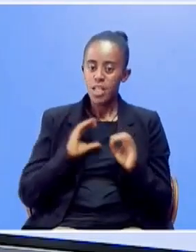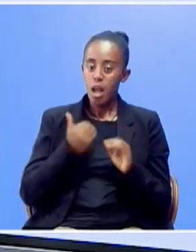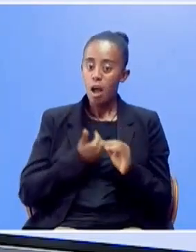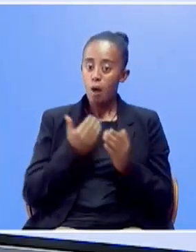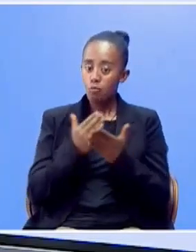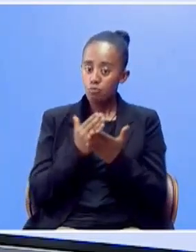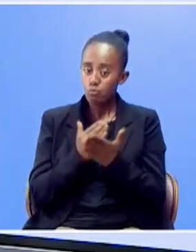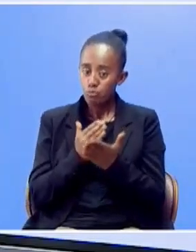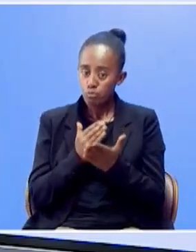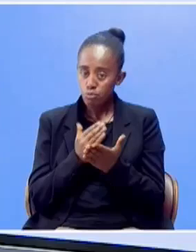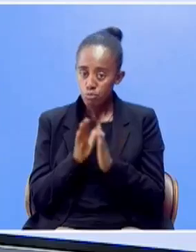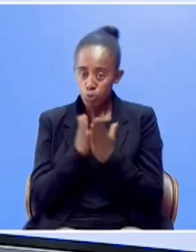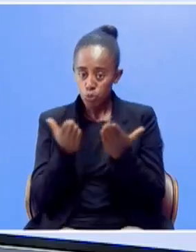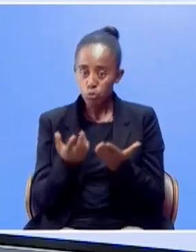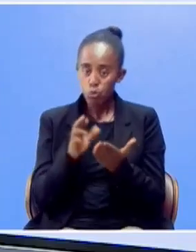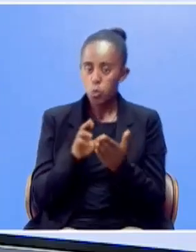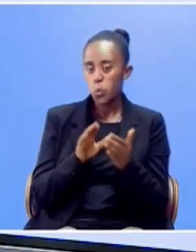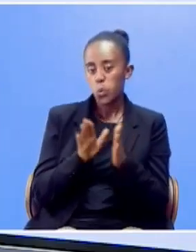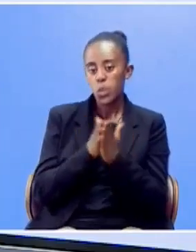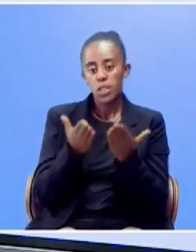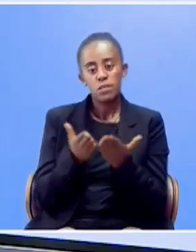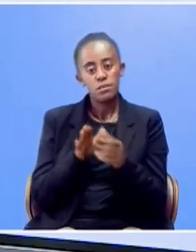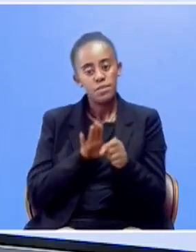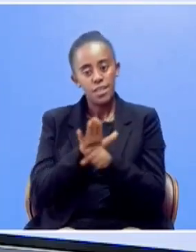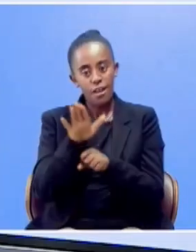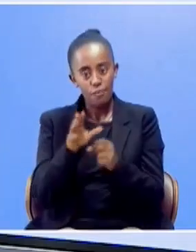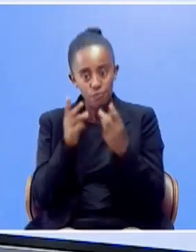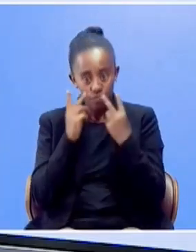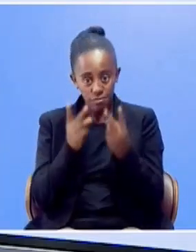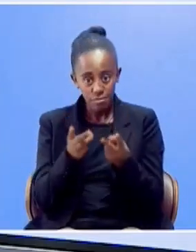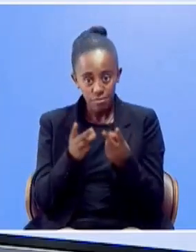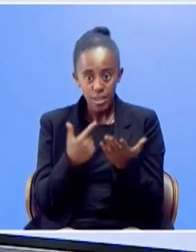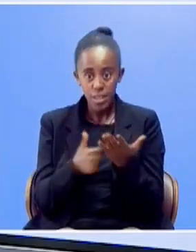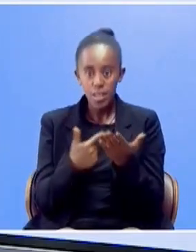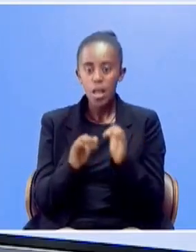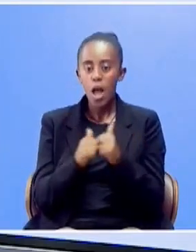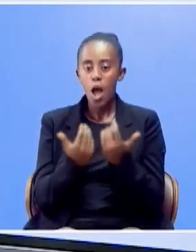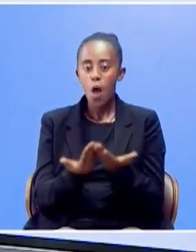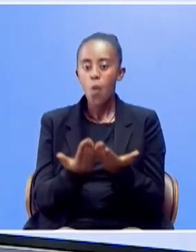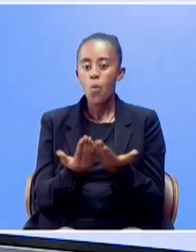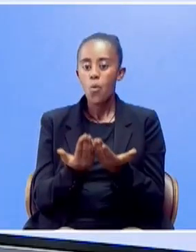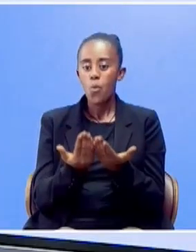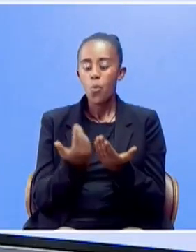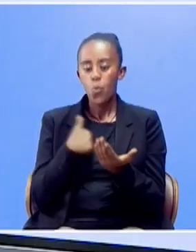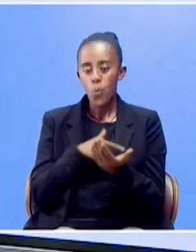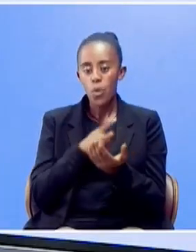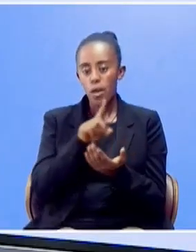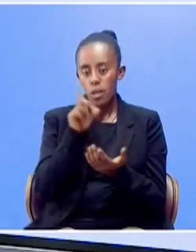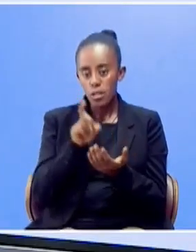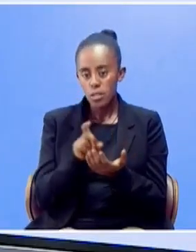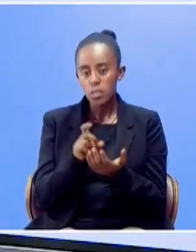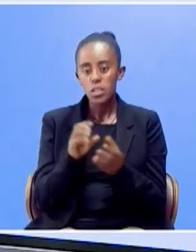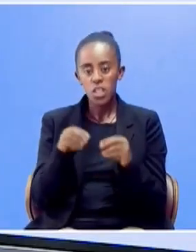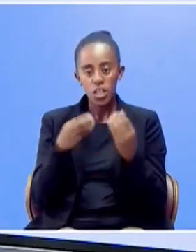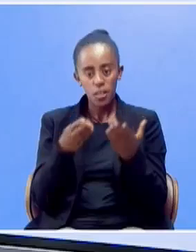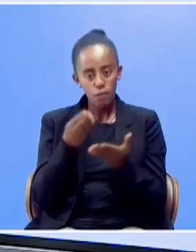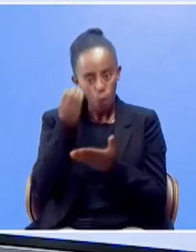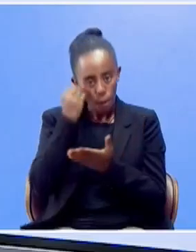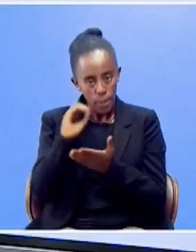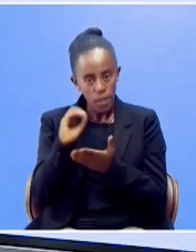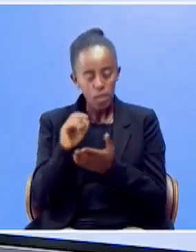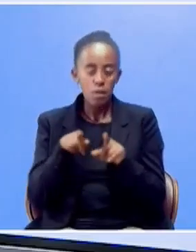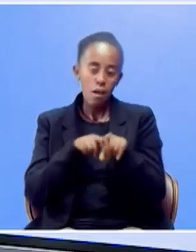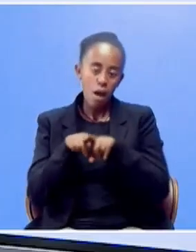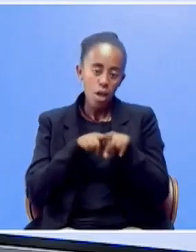or texts are enough. You see? This is how we ask opinion, give opinion, agree with